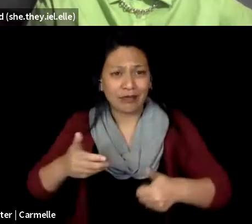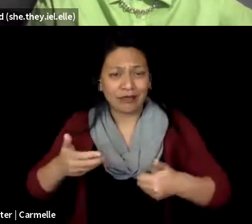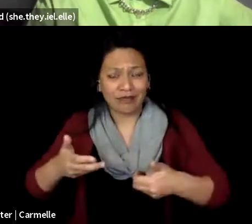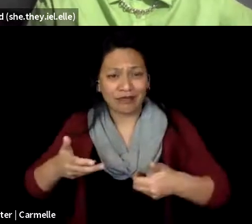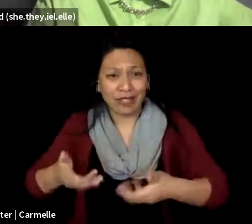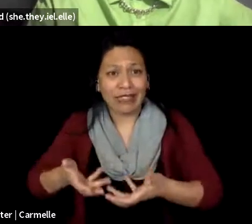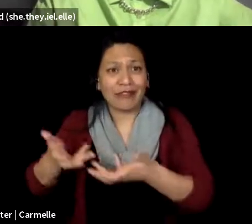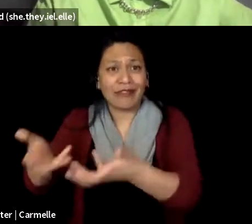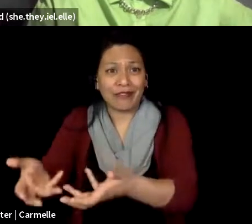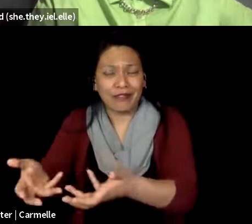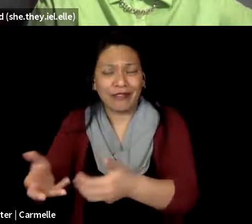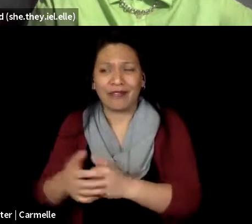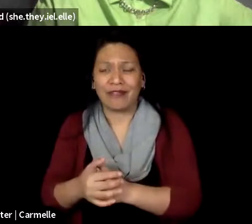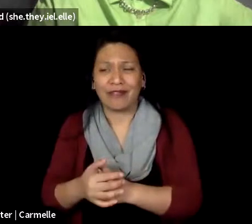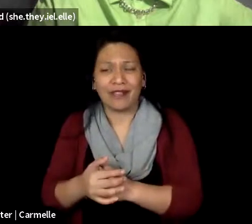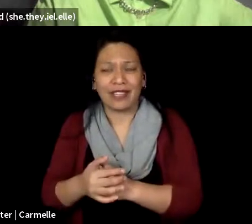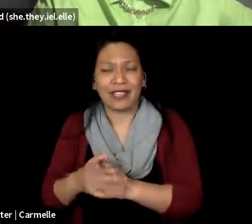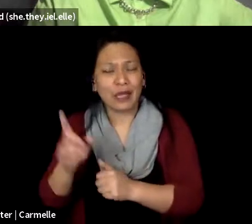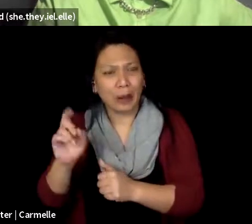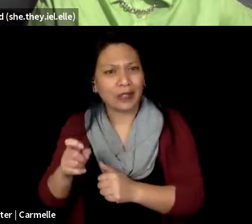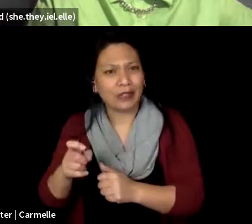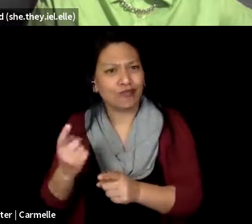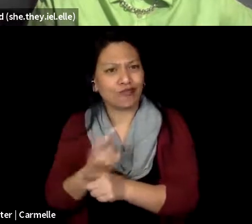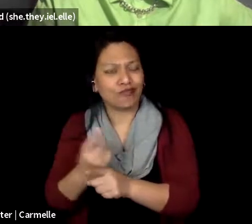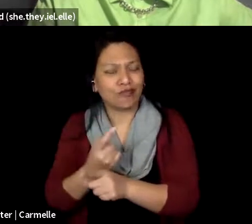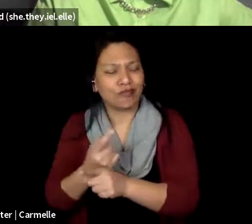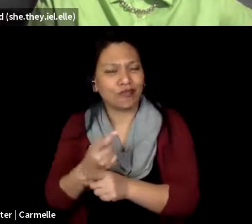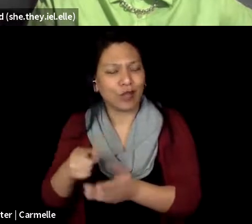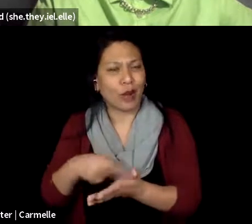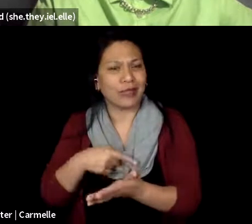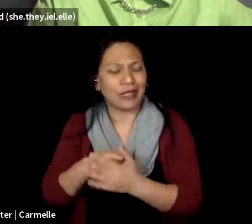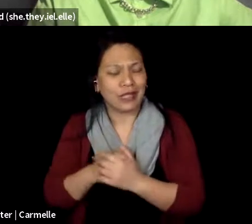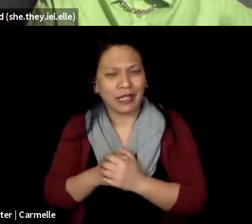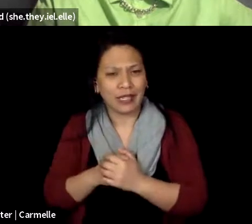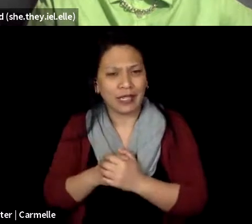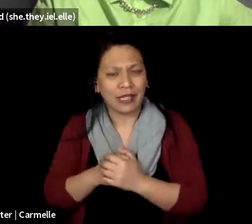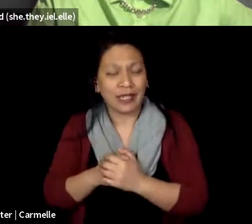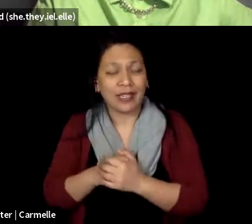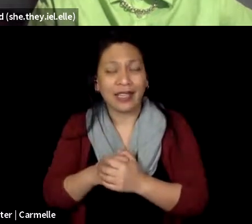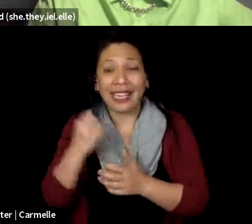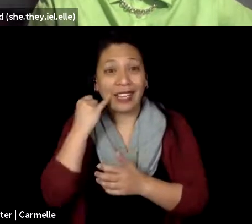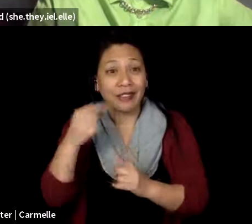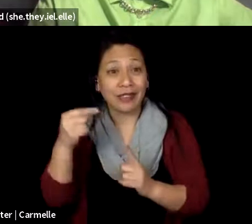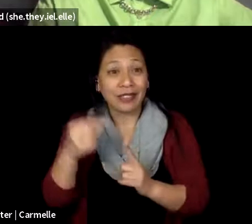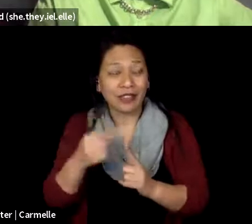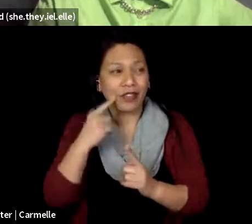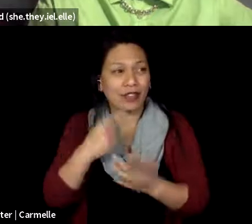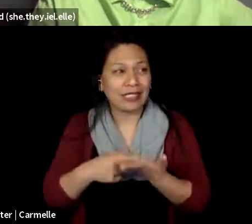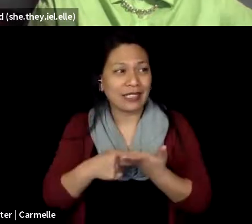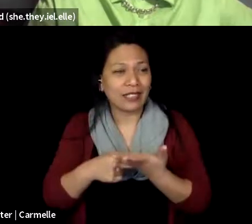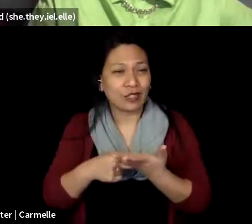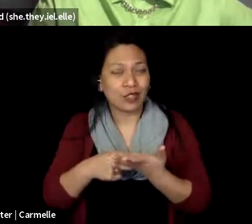that emotional labor is particularly if you're dealing with like trauma enforced, you know,